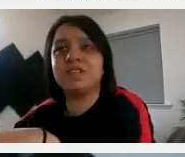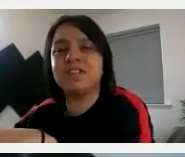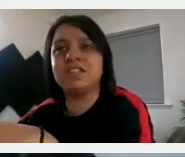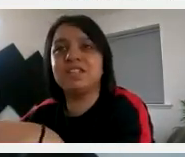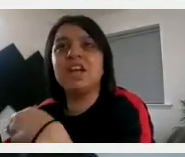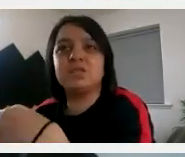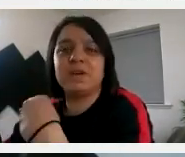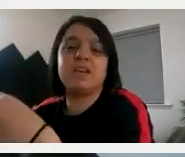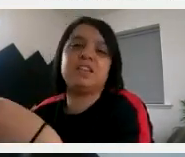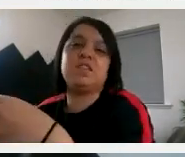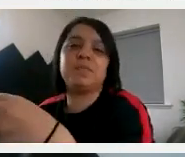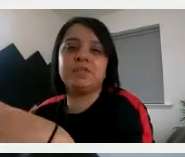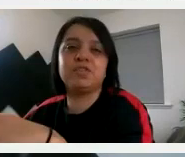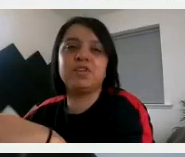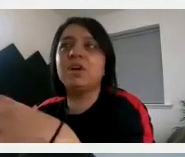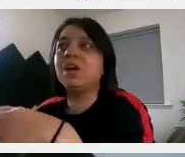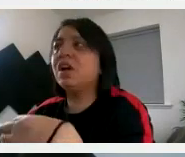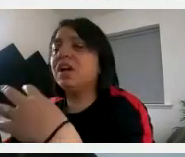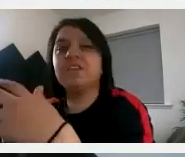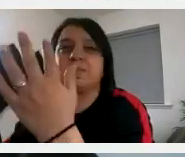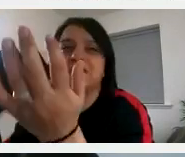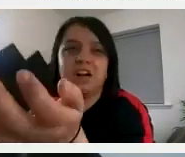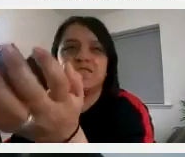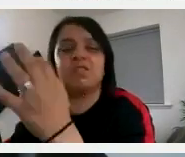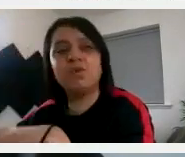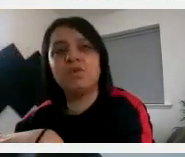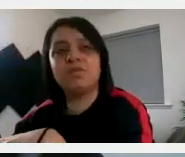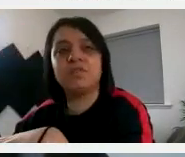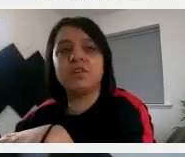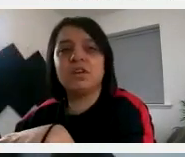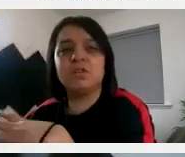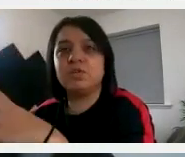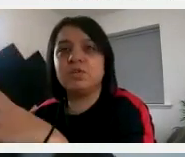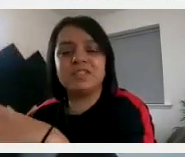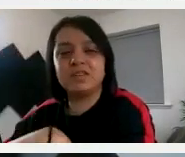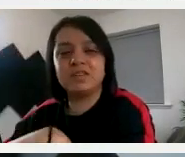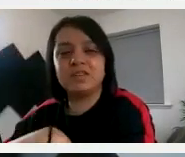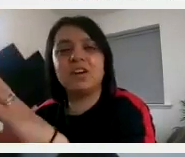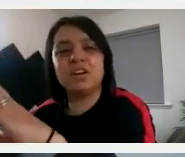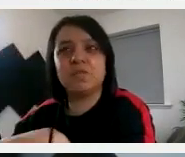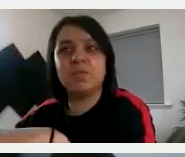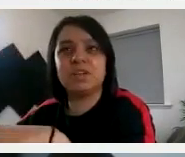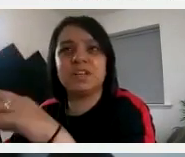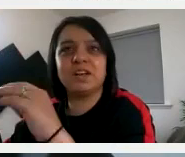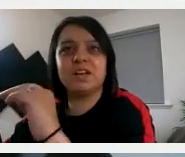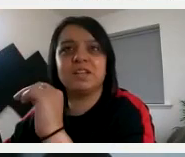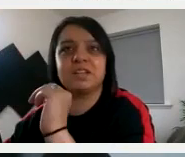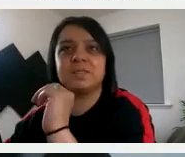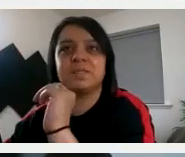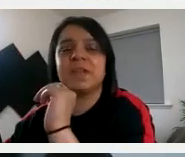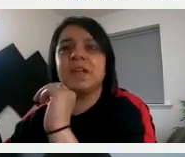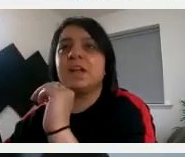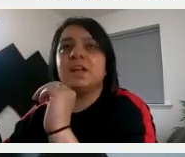as cities to make it easy for people to know if they're from the south, the north, or the west. So it kind of works it out like